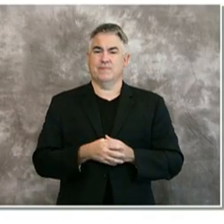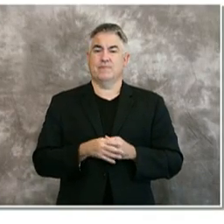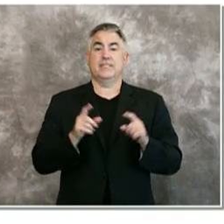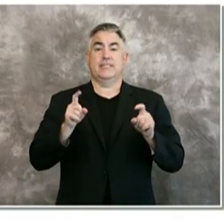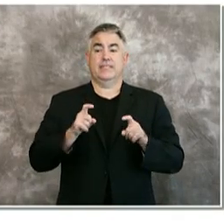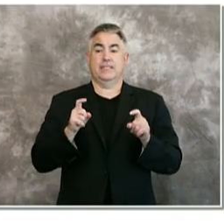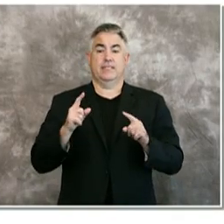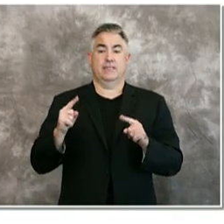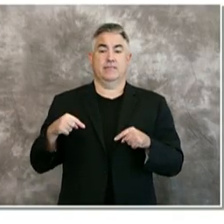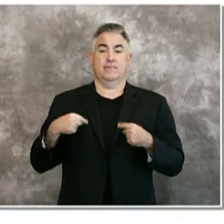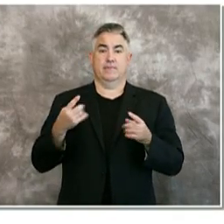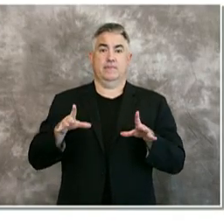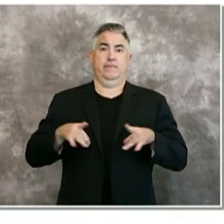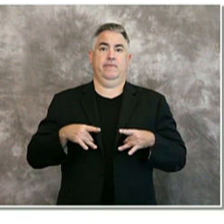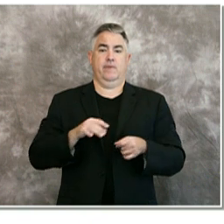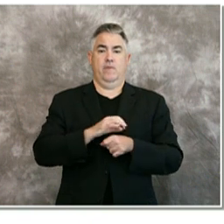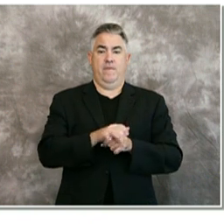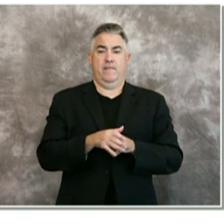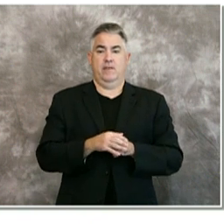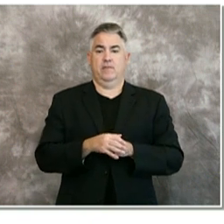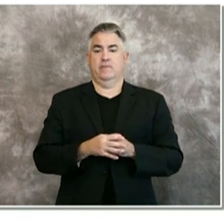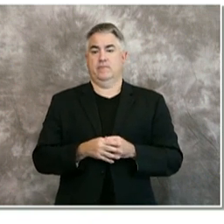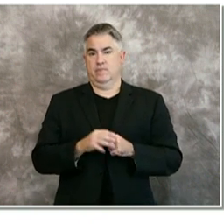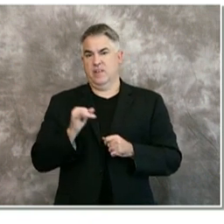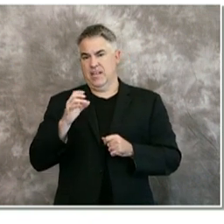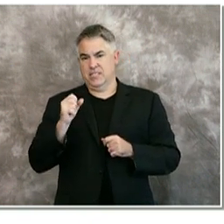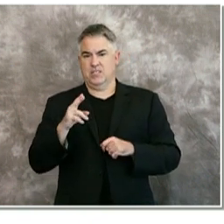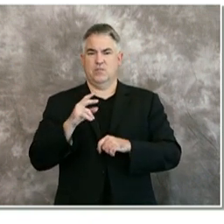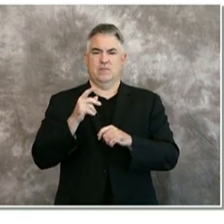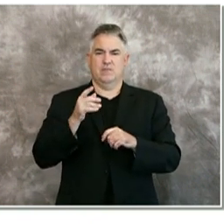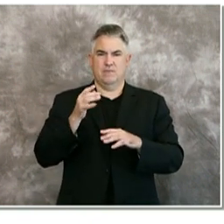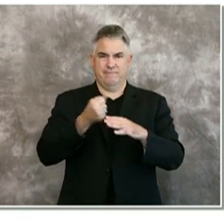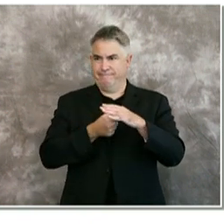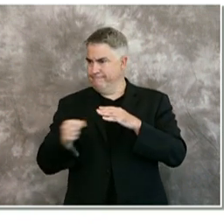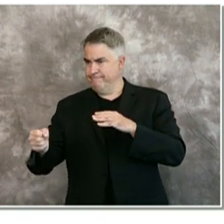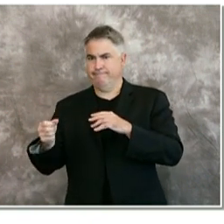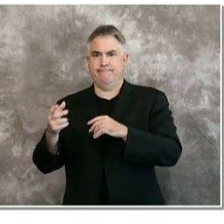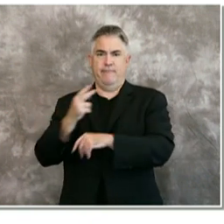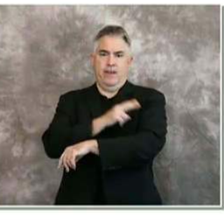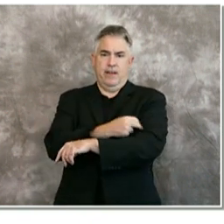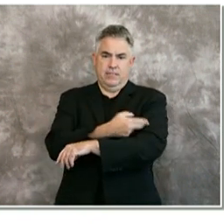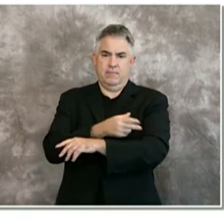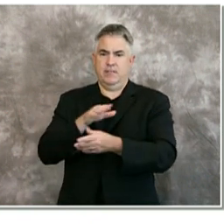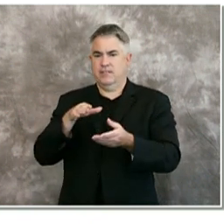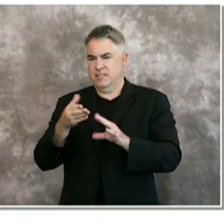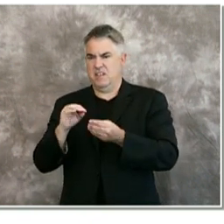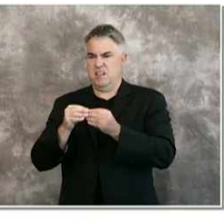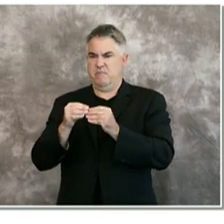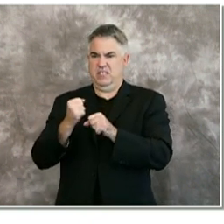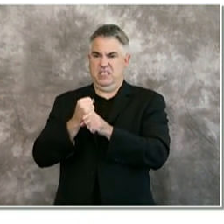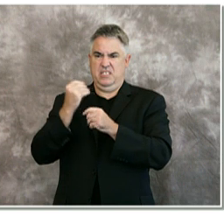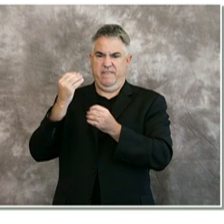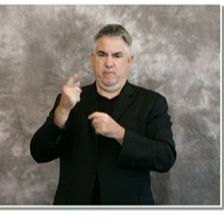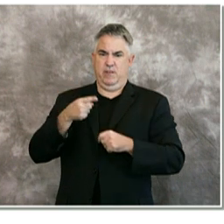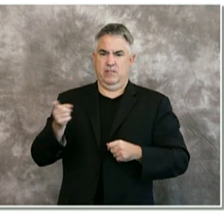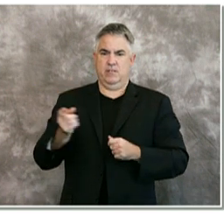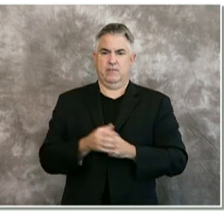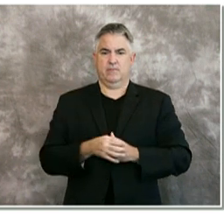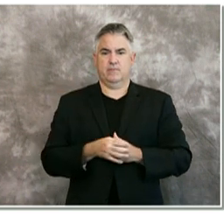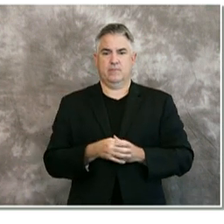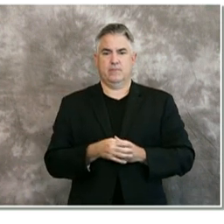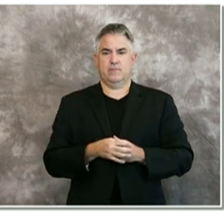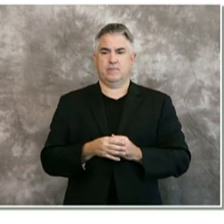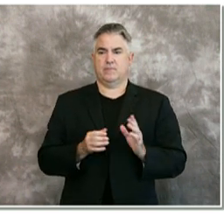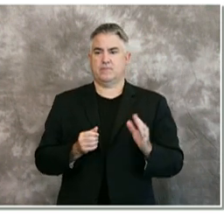cases, hospitalizations, ICU admissions, death data, and the epi curve. This slide actually